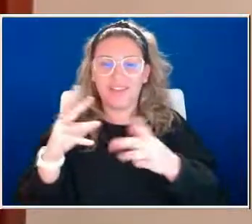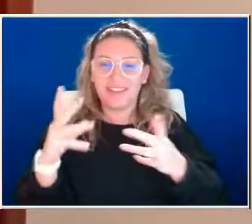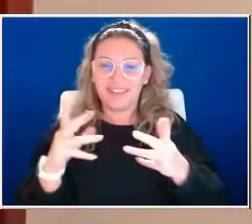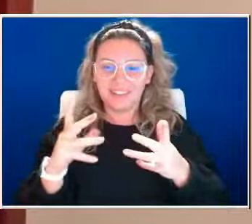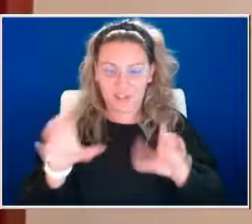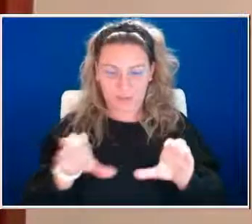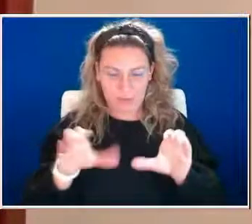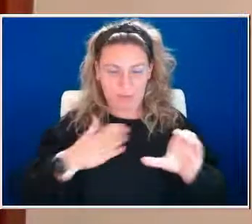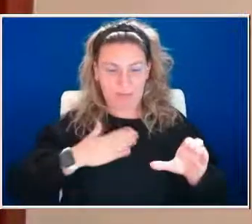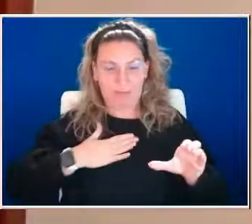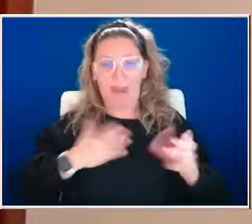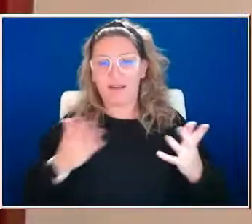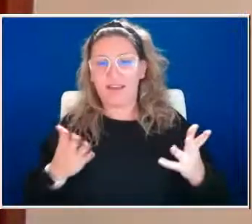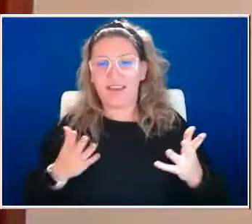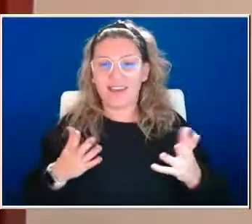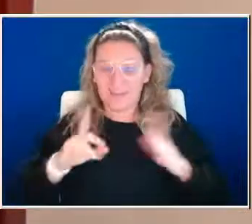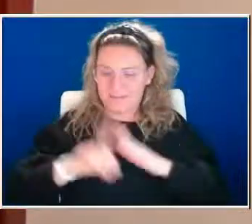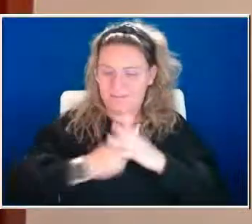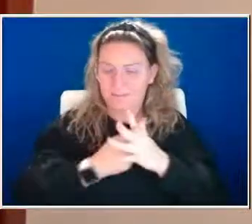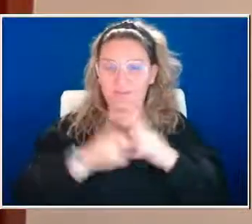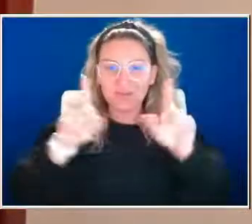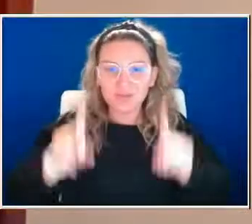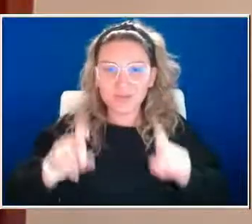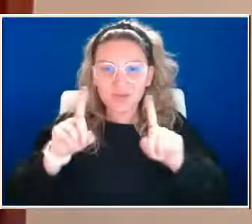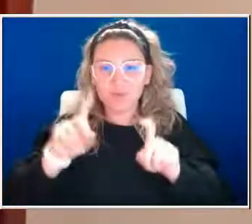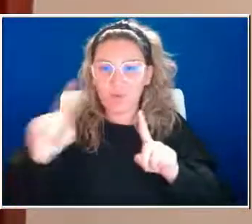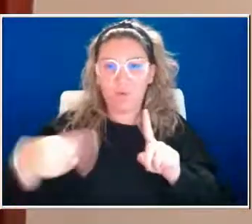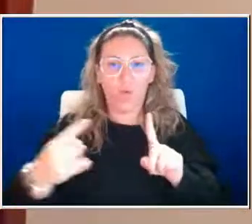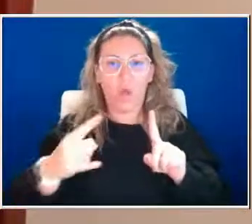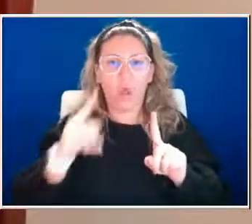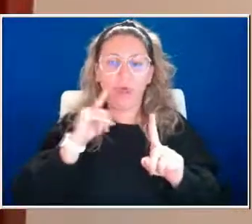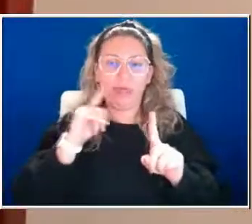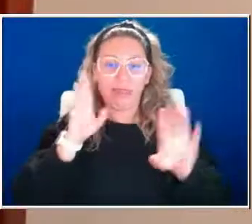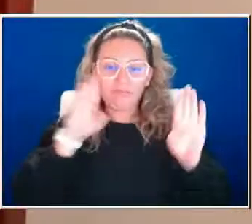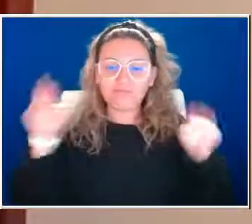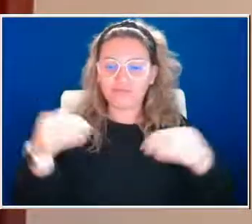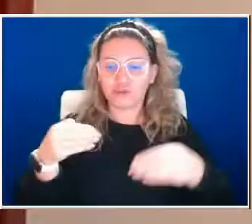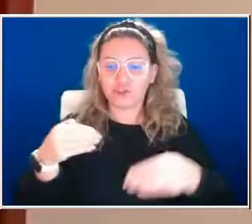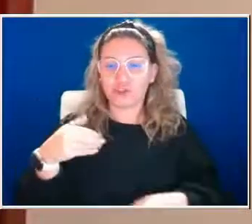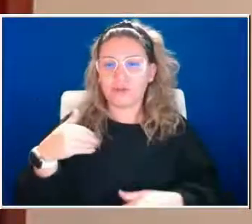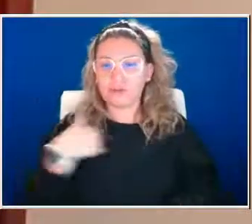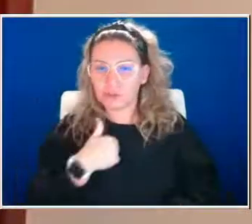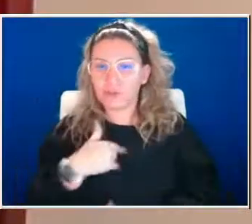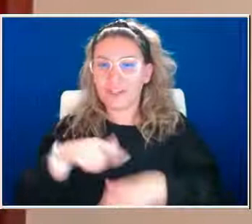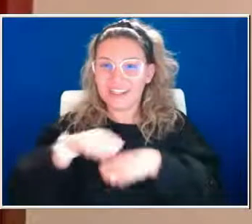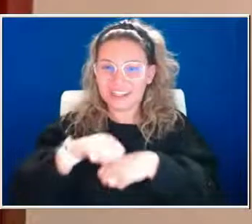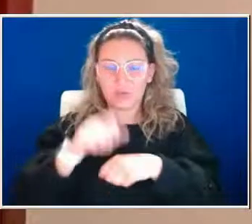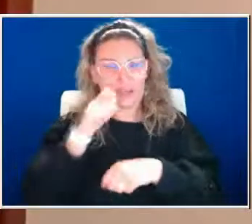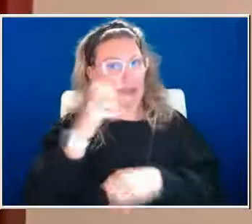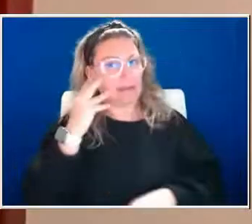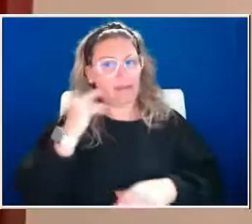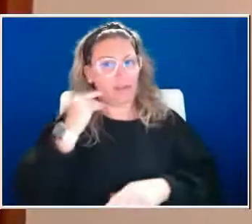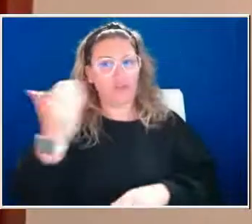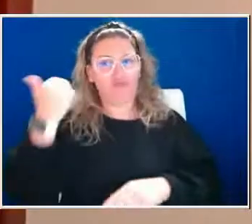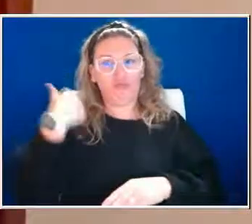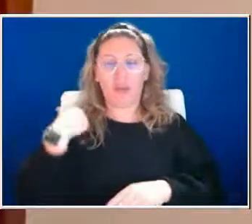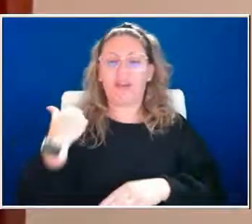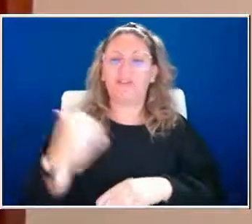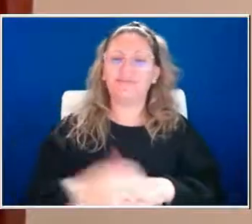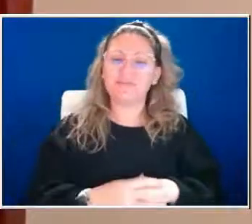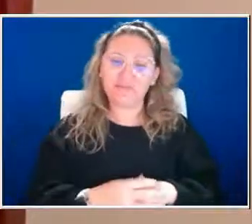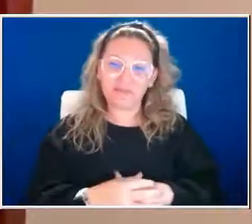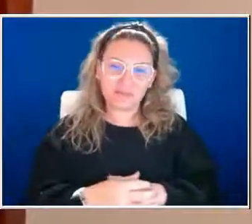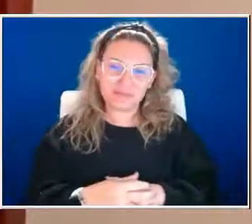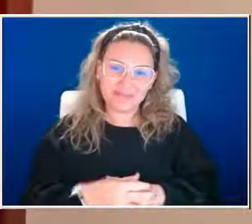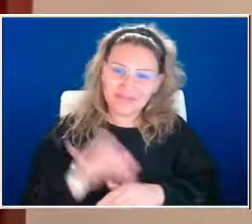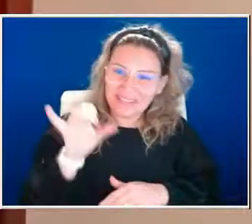my initial screening only look at breast tissue, which was not the experience that I'd had prior. And that